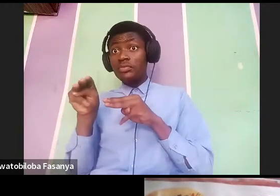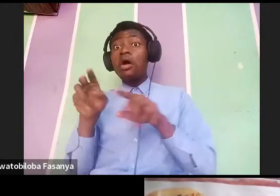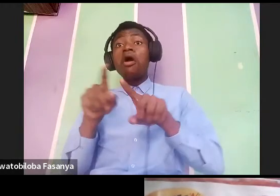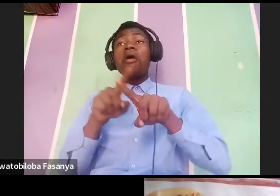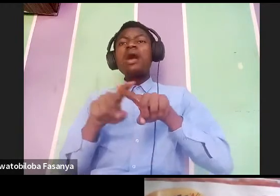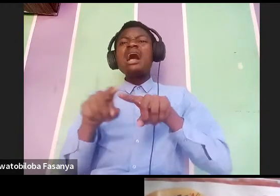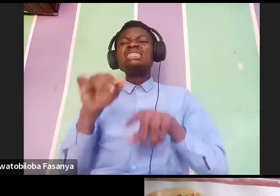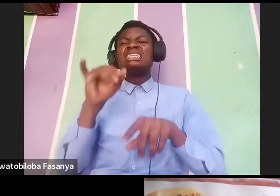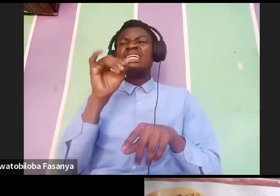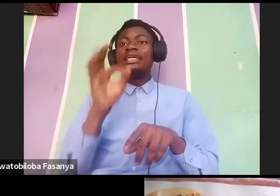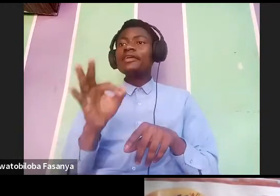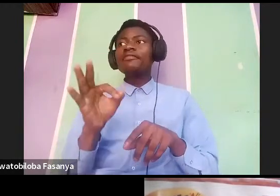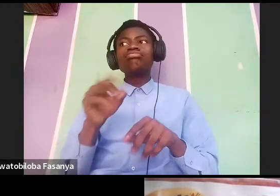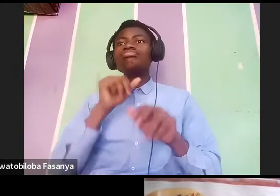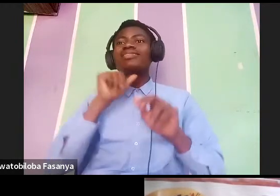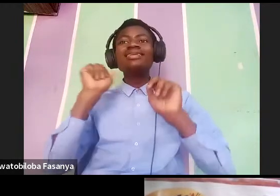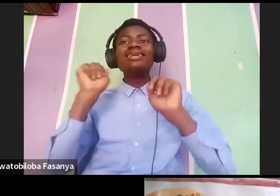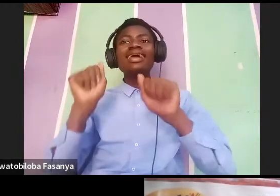to identify